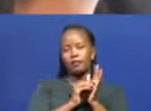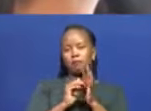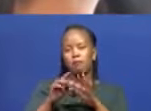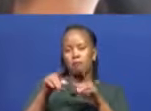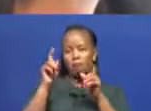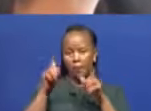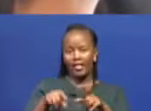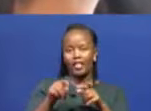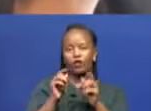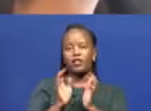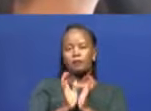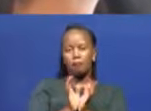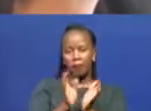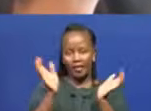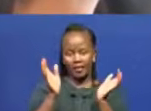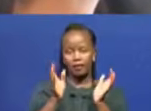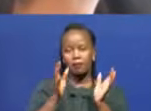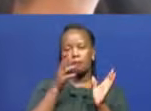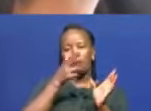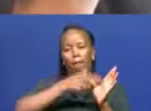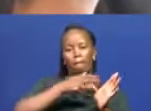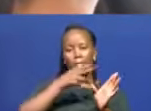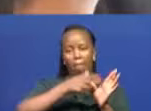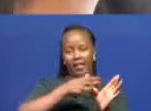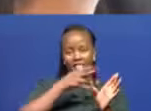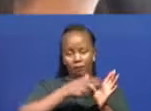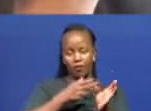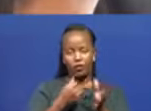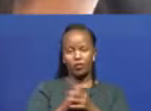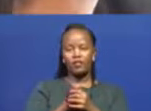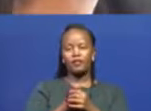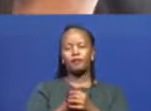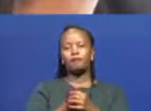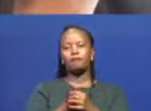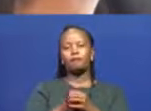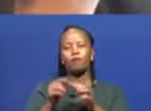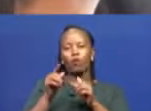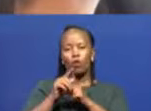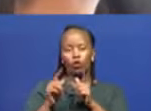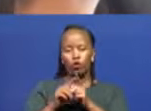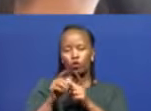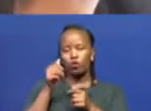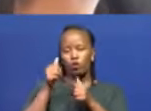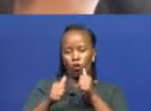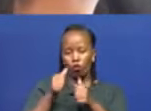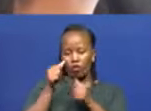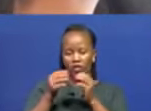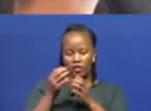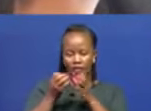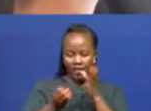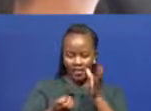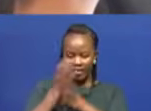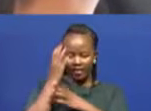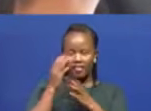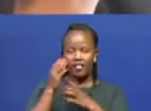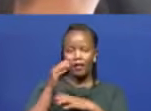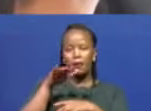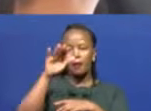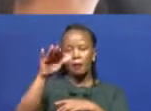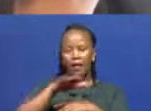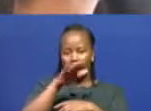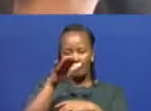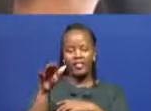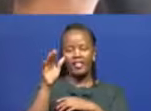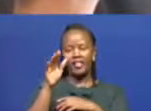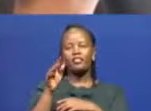mandatory public participation, and Article 124 creating the requisite parliamentary standing